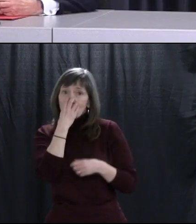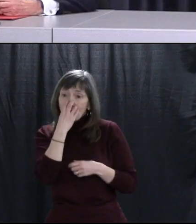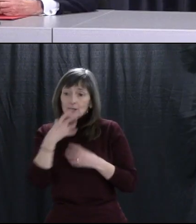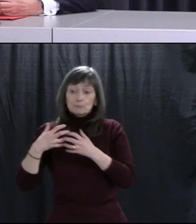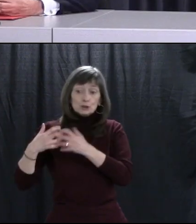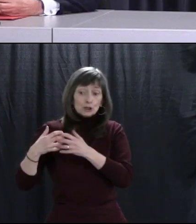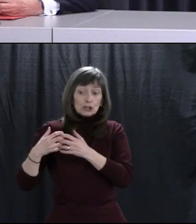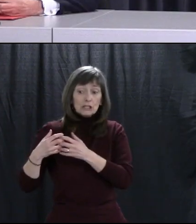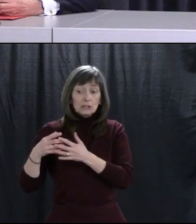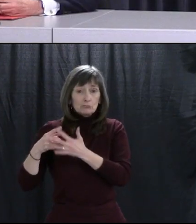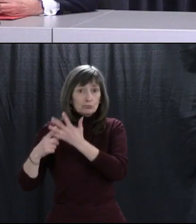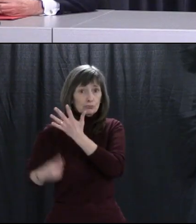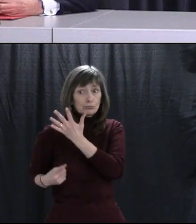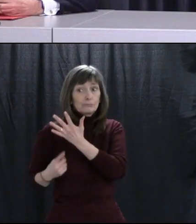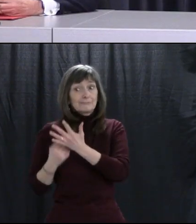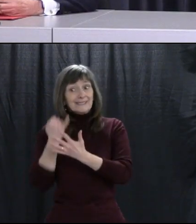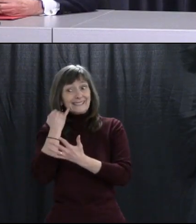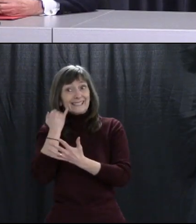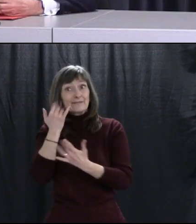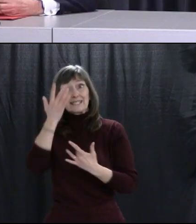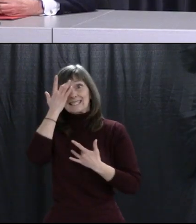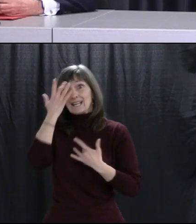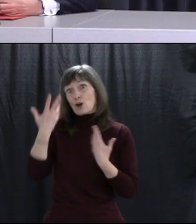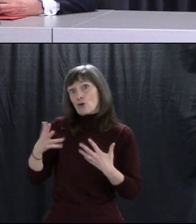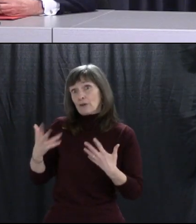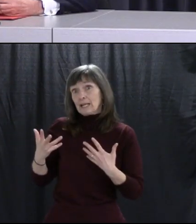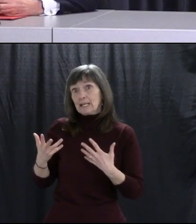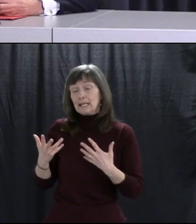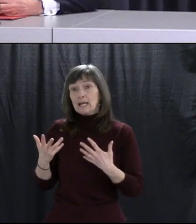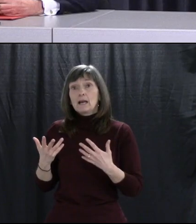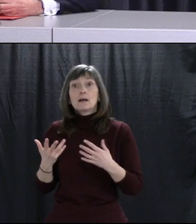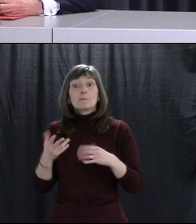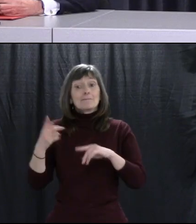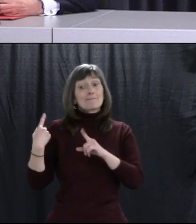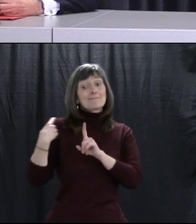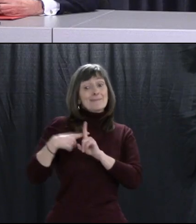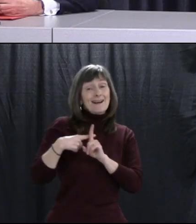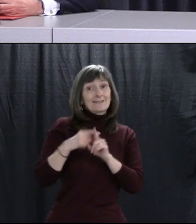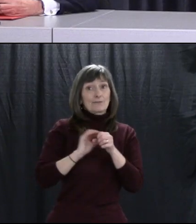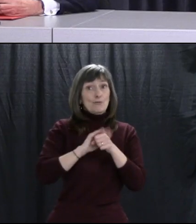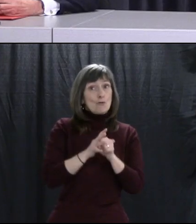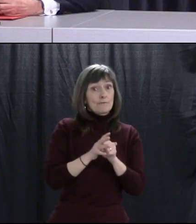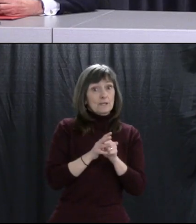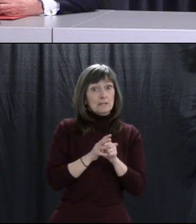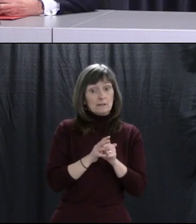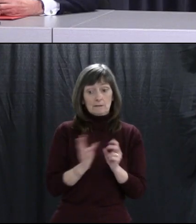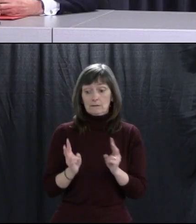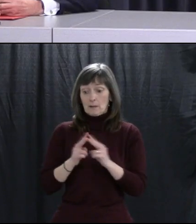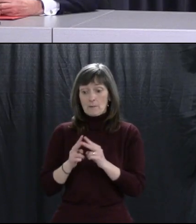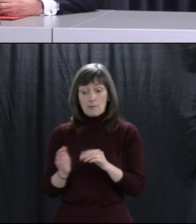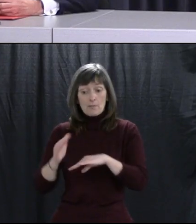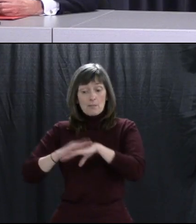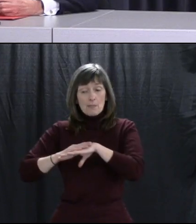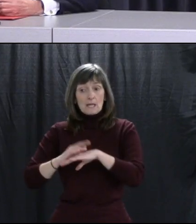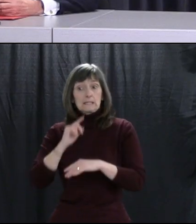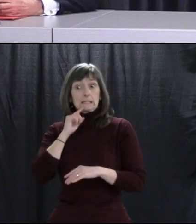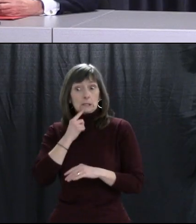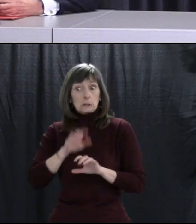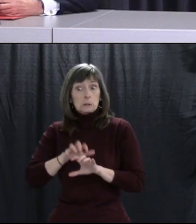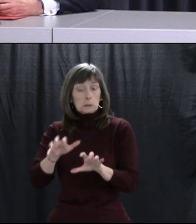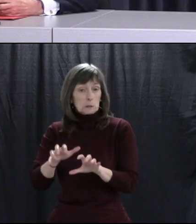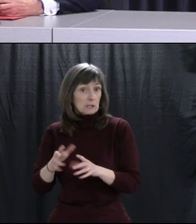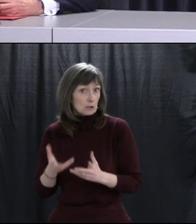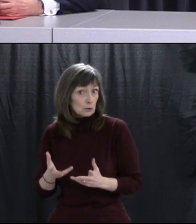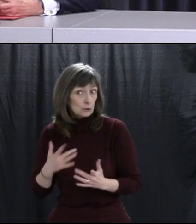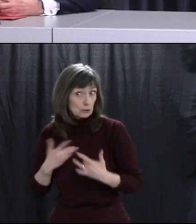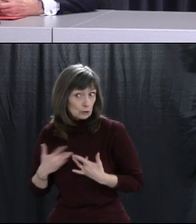having complications, if there's a real serious outbreak in the province? We have looked at the